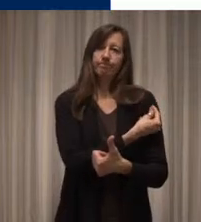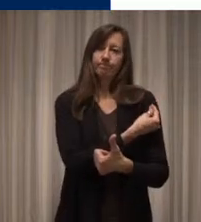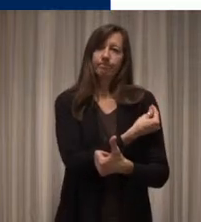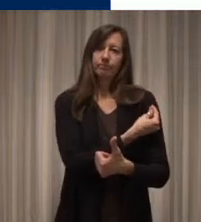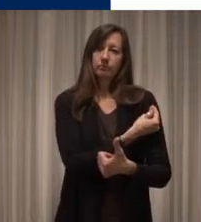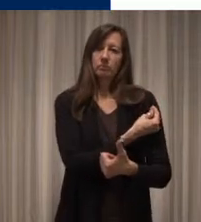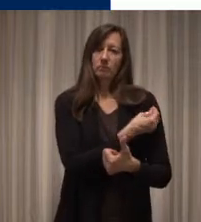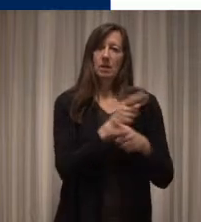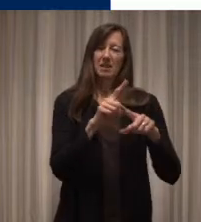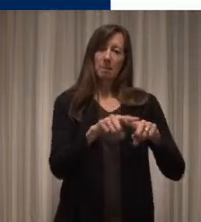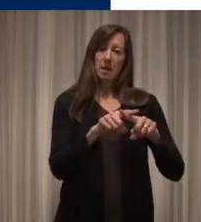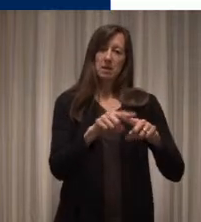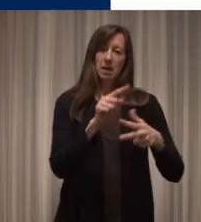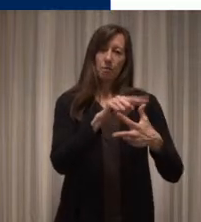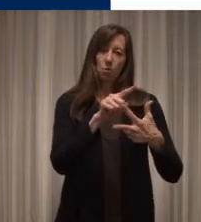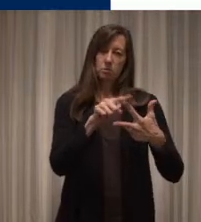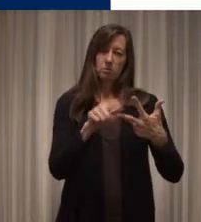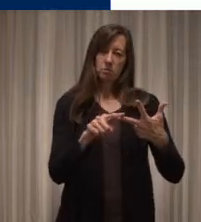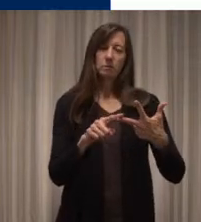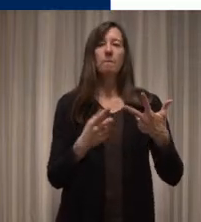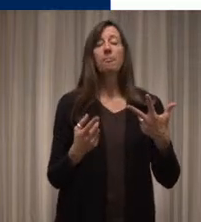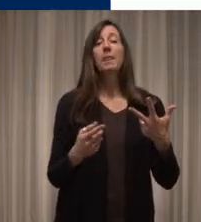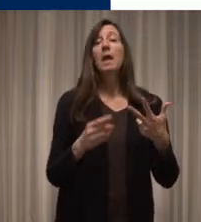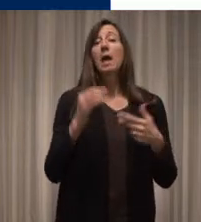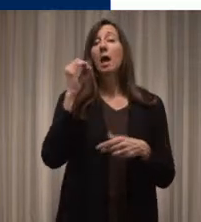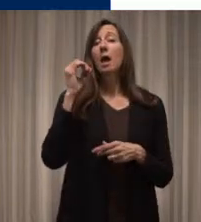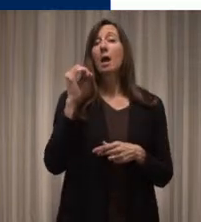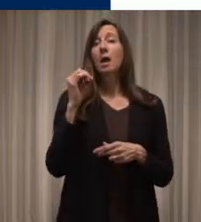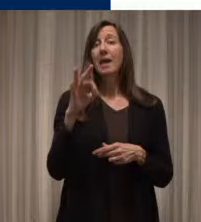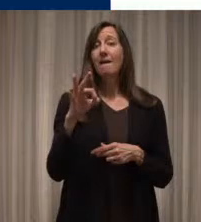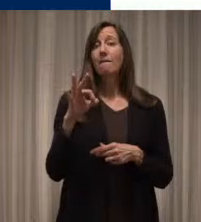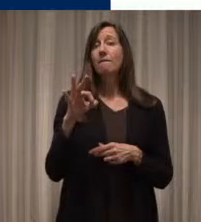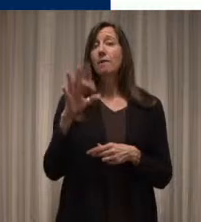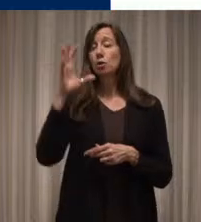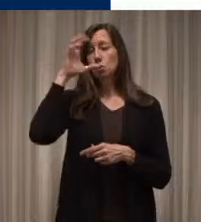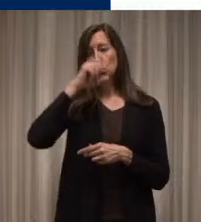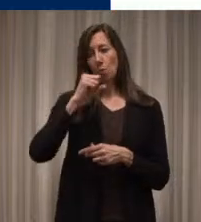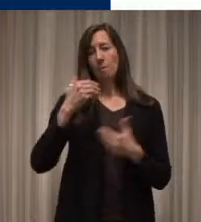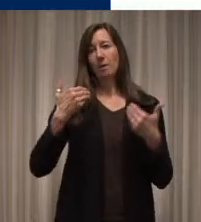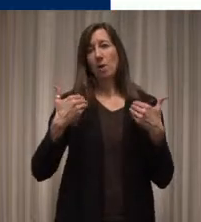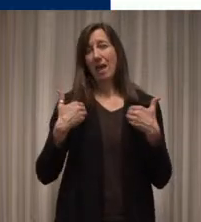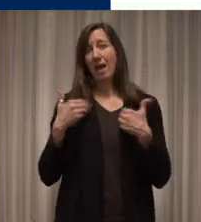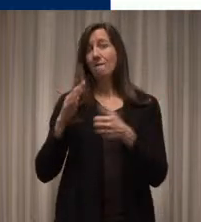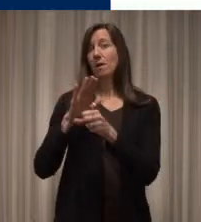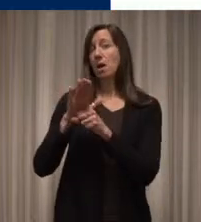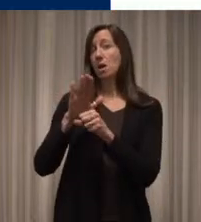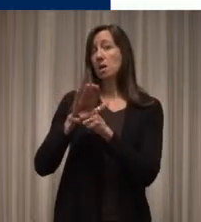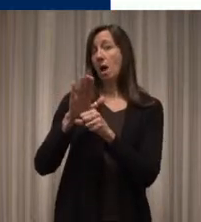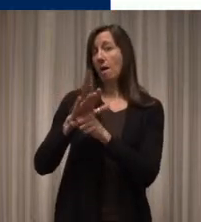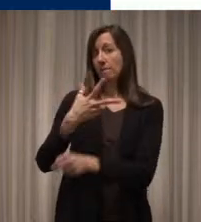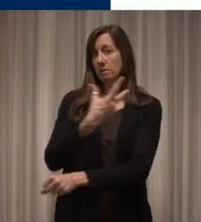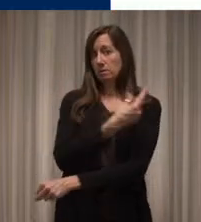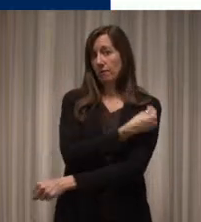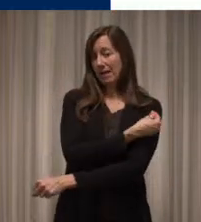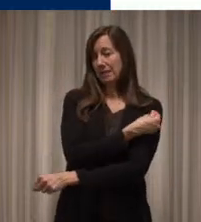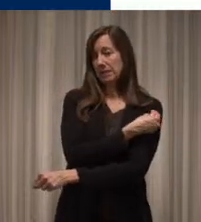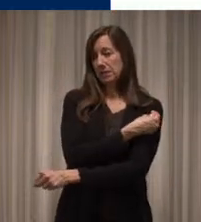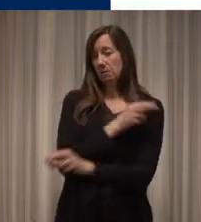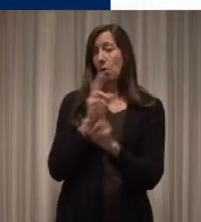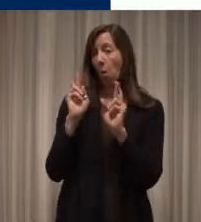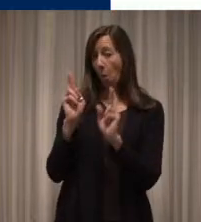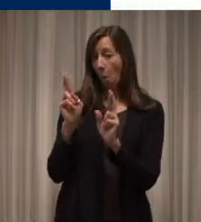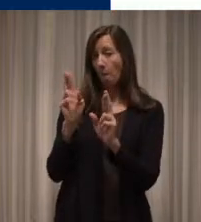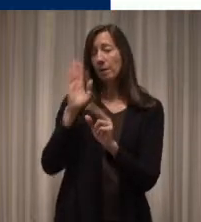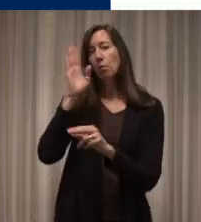risk. And assuming the current supply that we have, which we hope increases, but to be